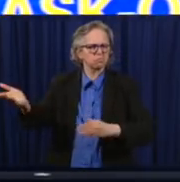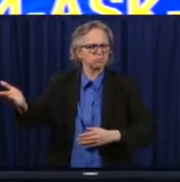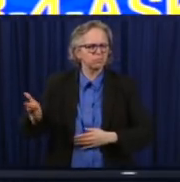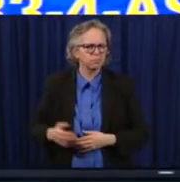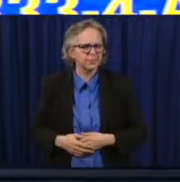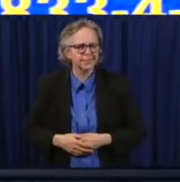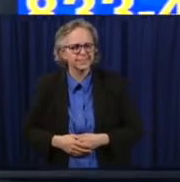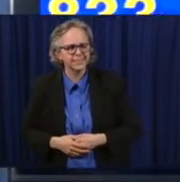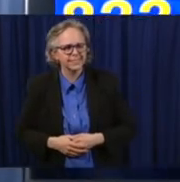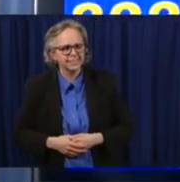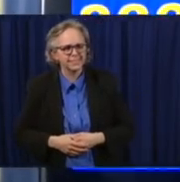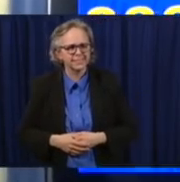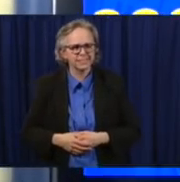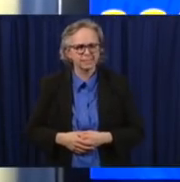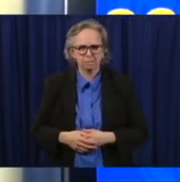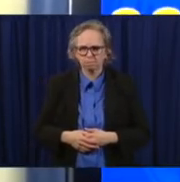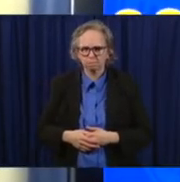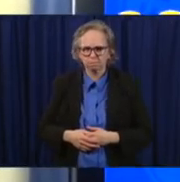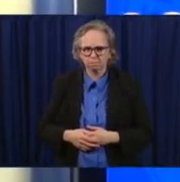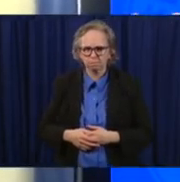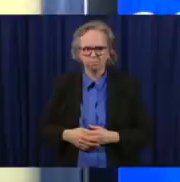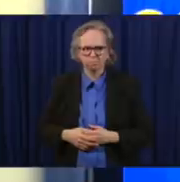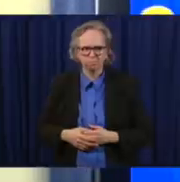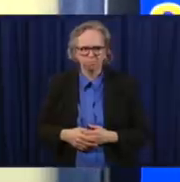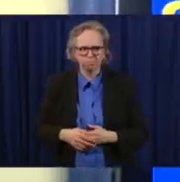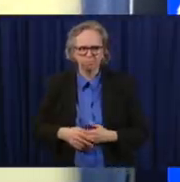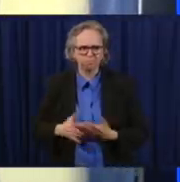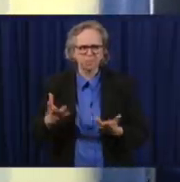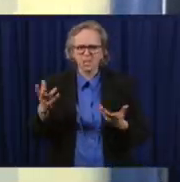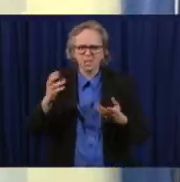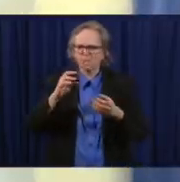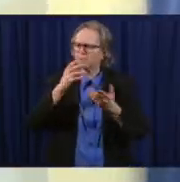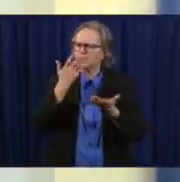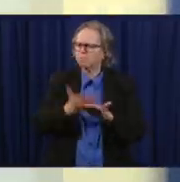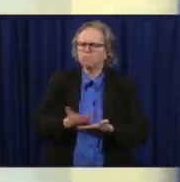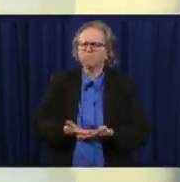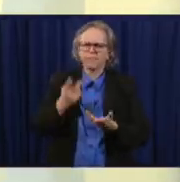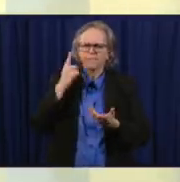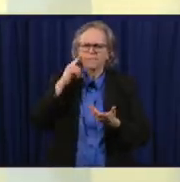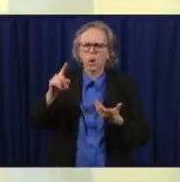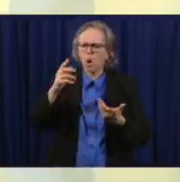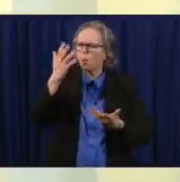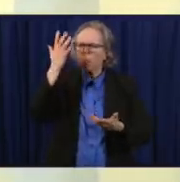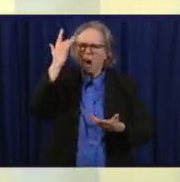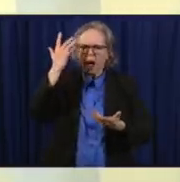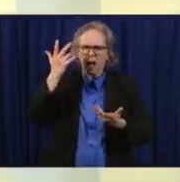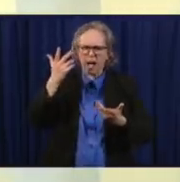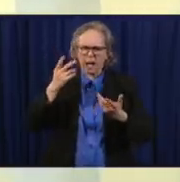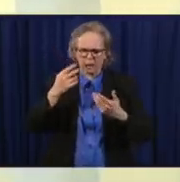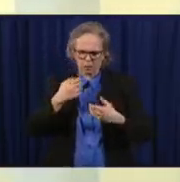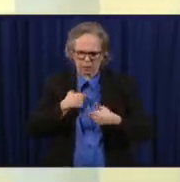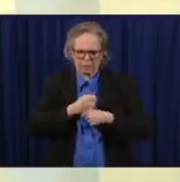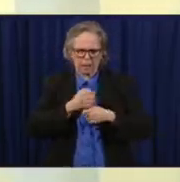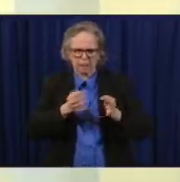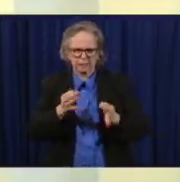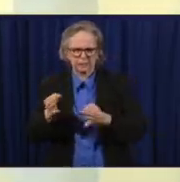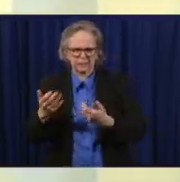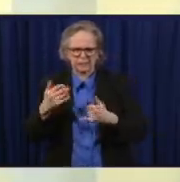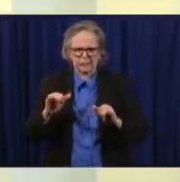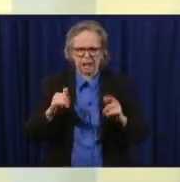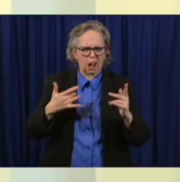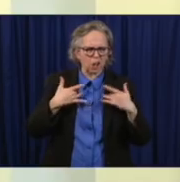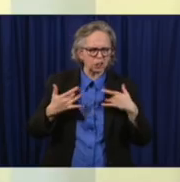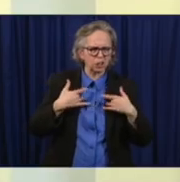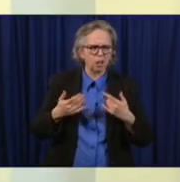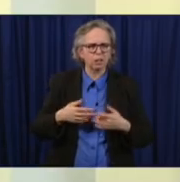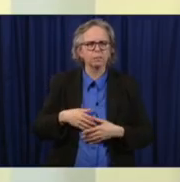about what shows the justification for us still to be concerned. But I would just